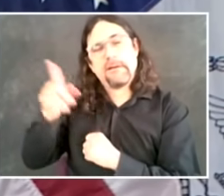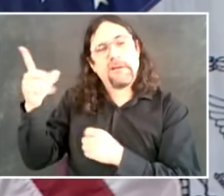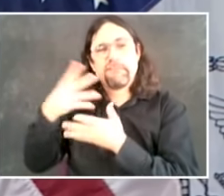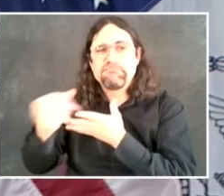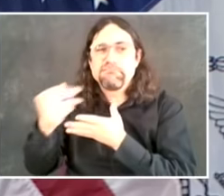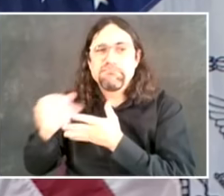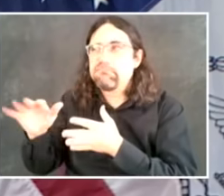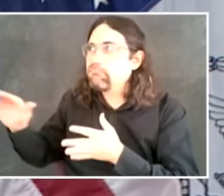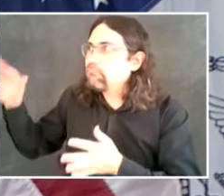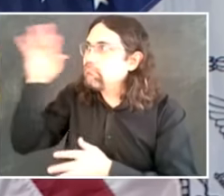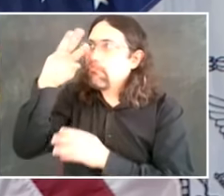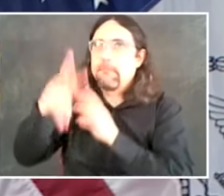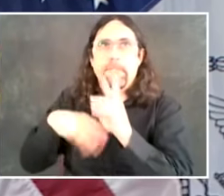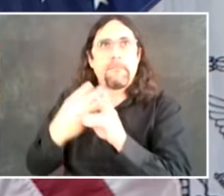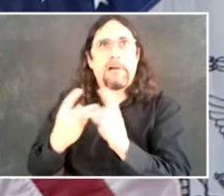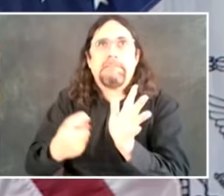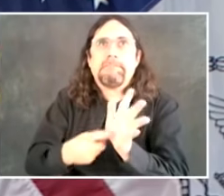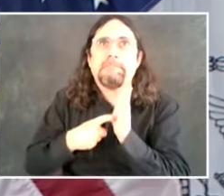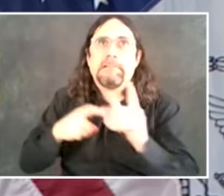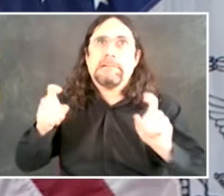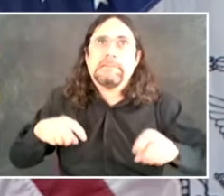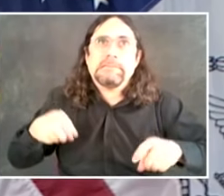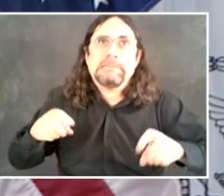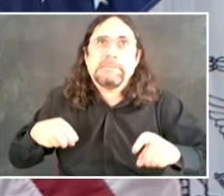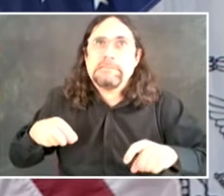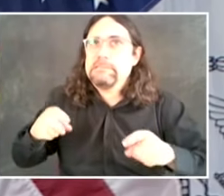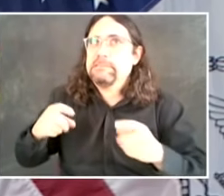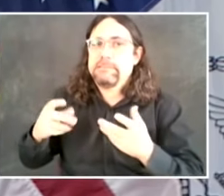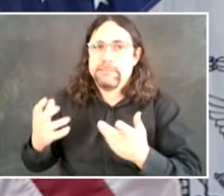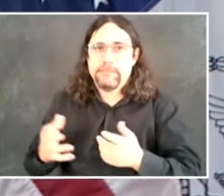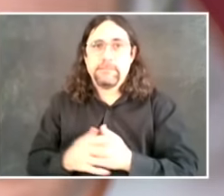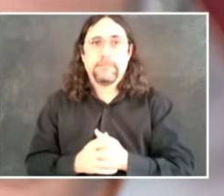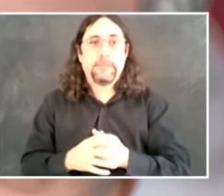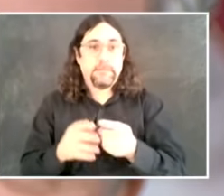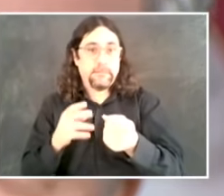this small piece of plastic here,